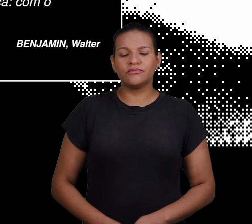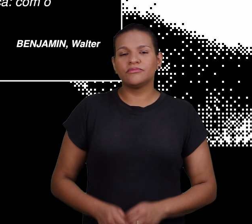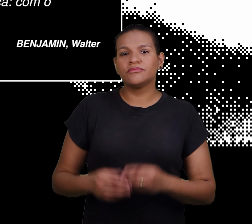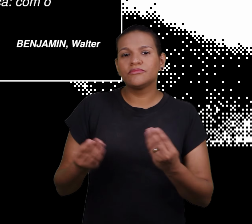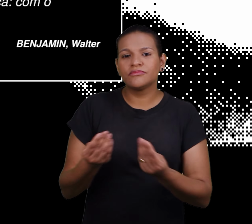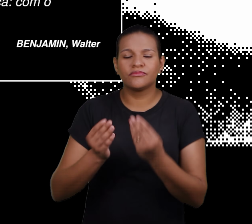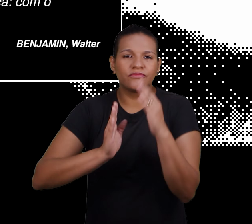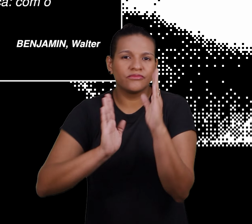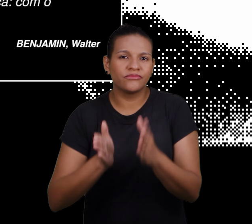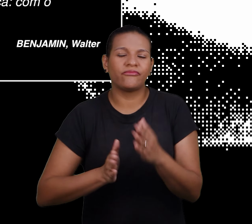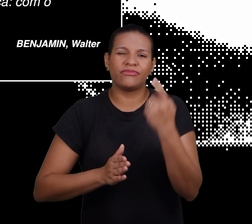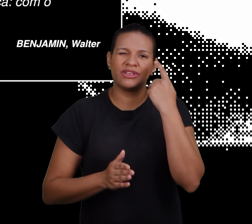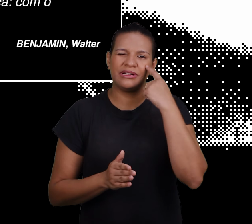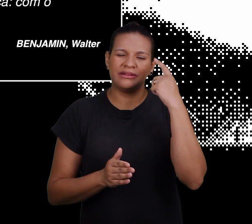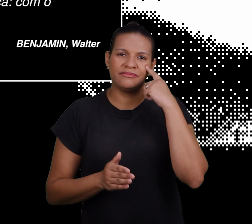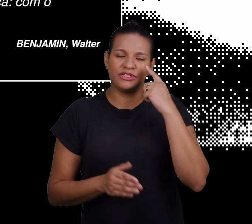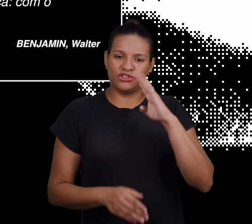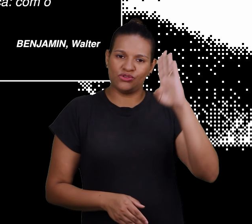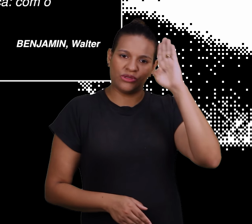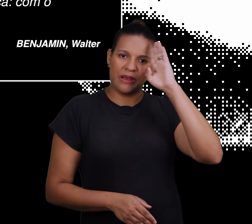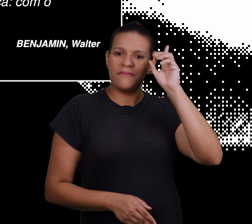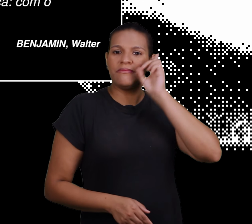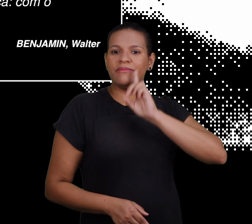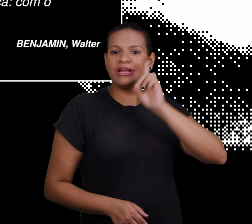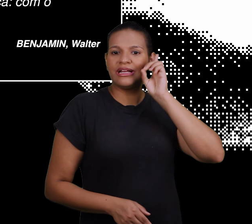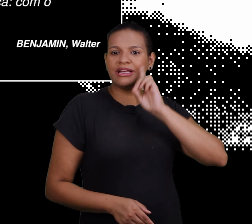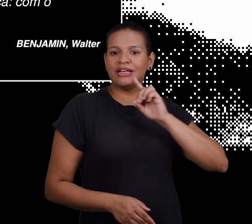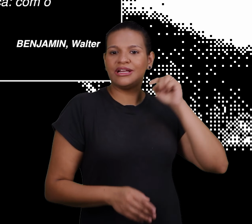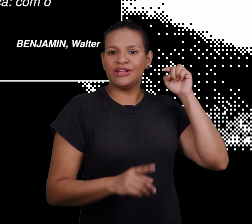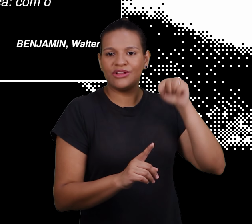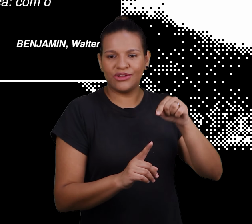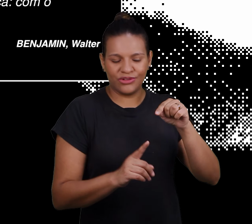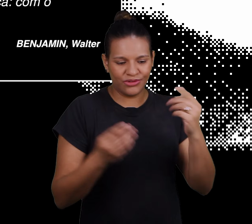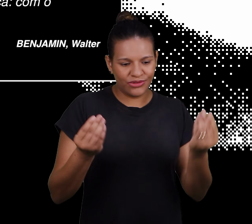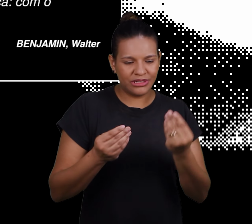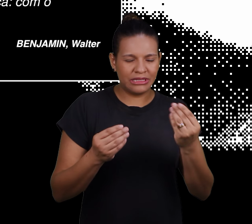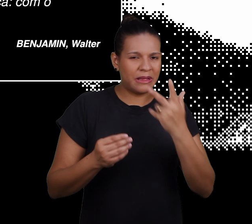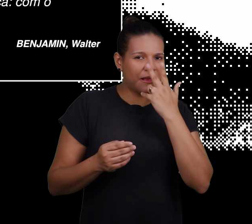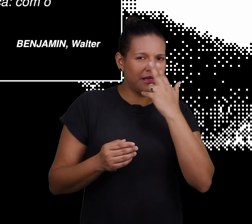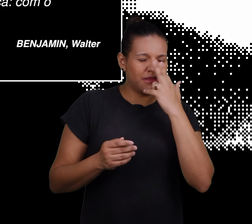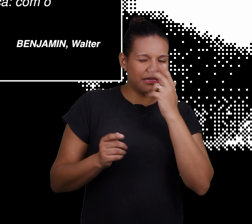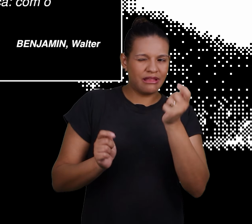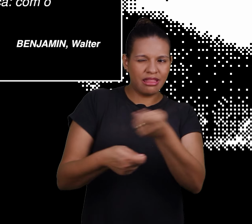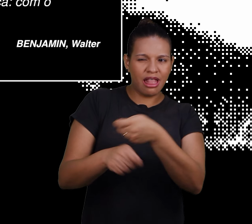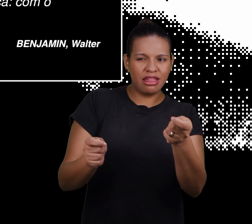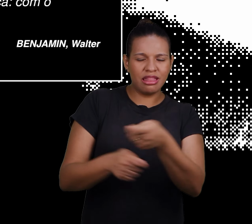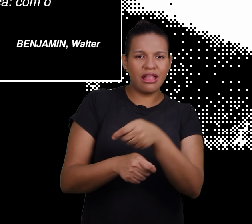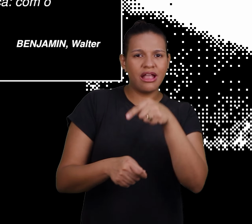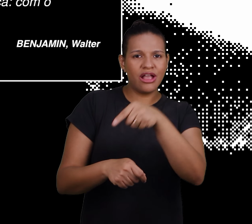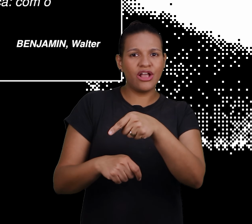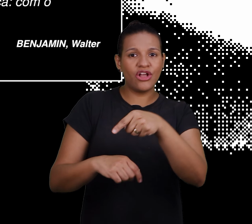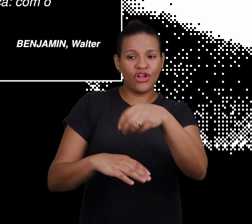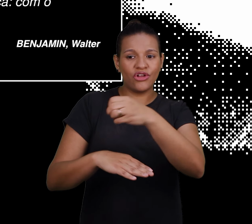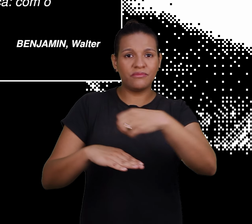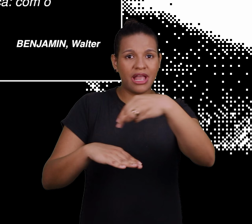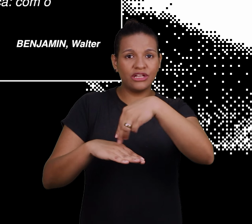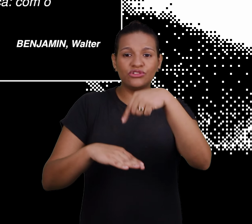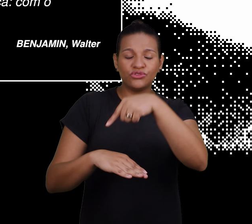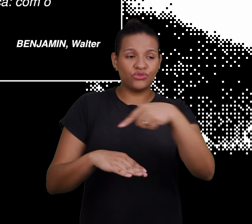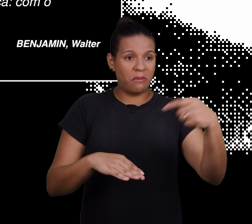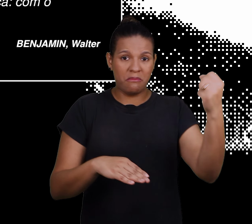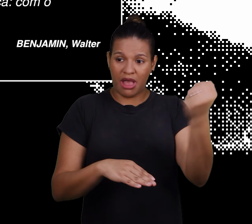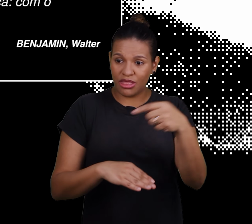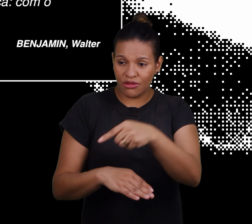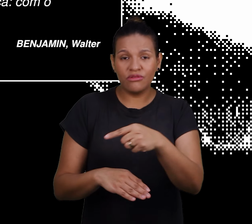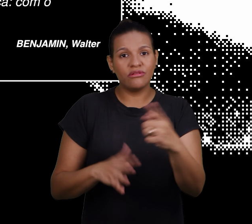Quando no Call of Duty você encarna um soldado americano ou inglês matando um suposto terrorista no Oriente Médio, nada mais